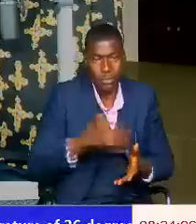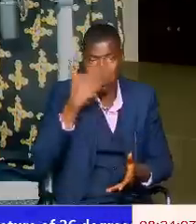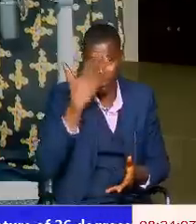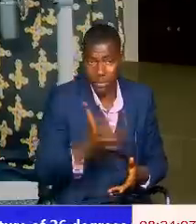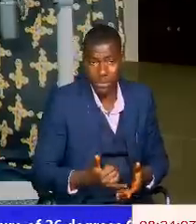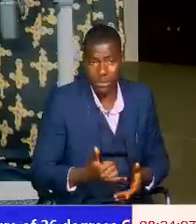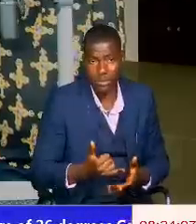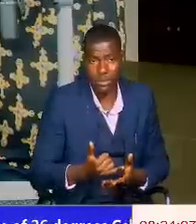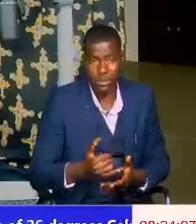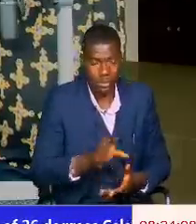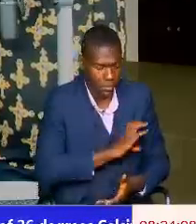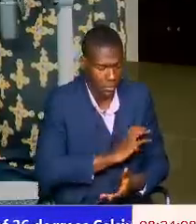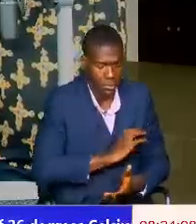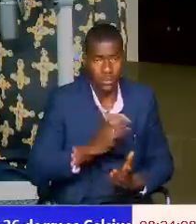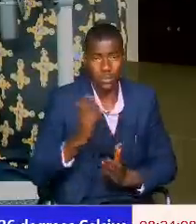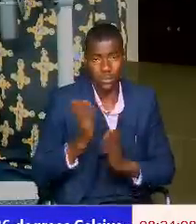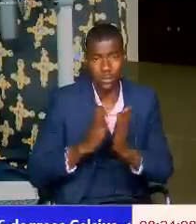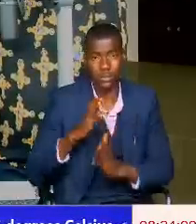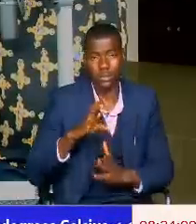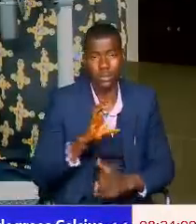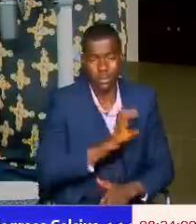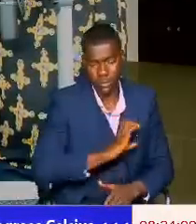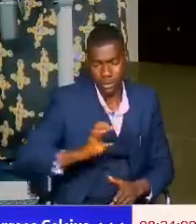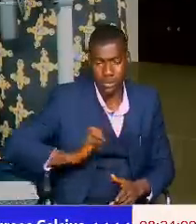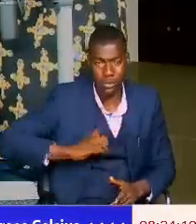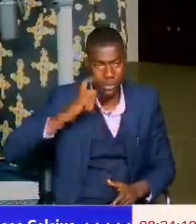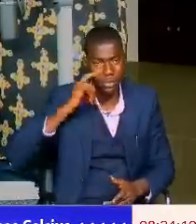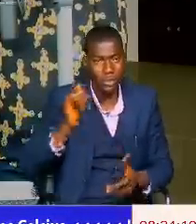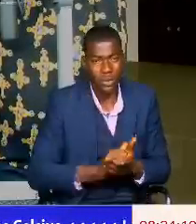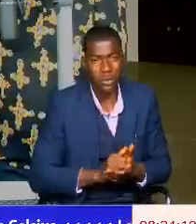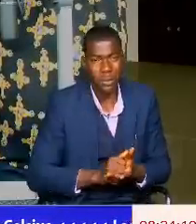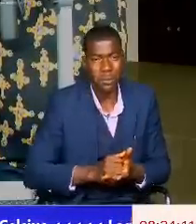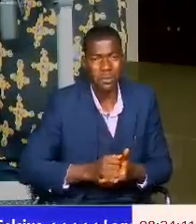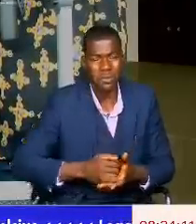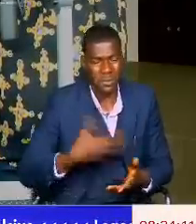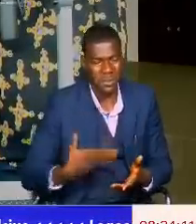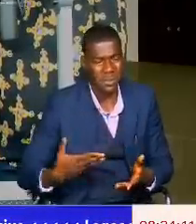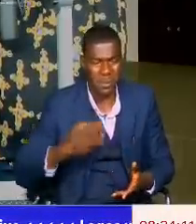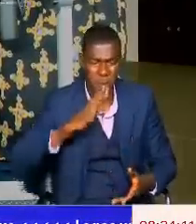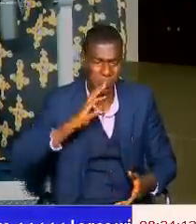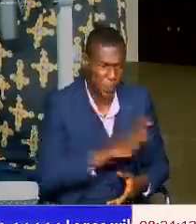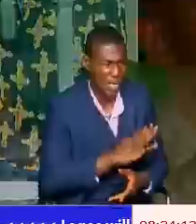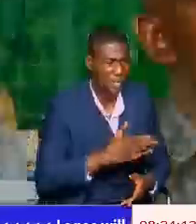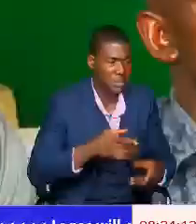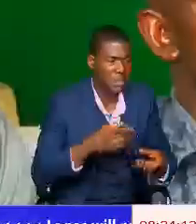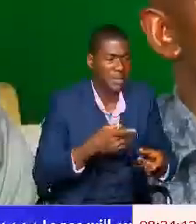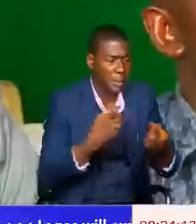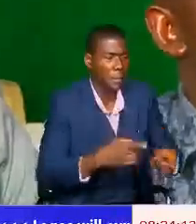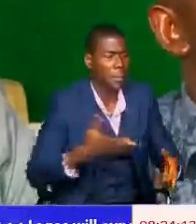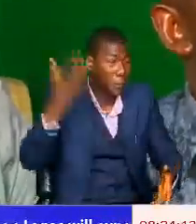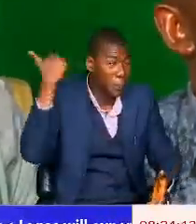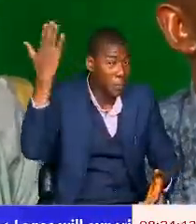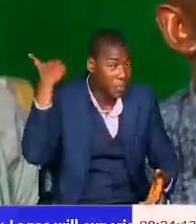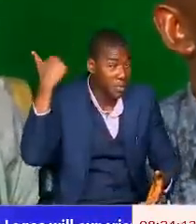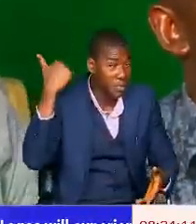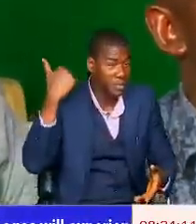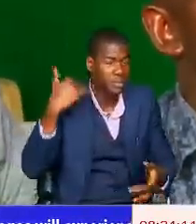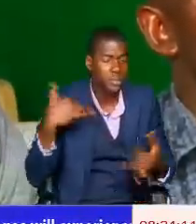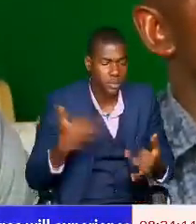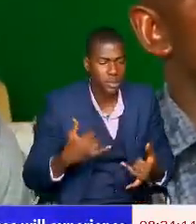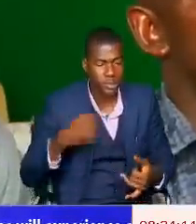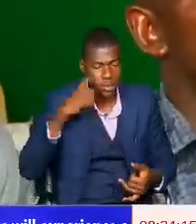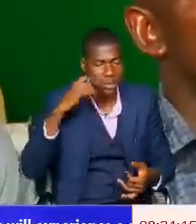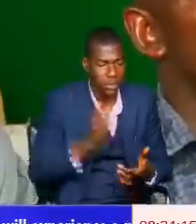now. Everything, all the nyama way don't happen. They don't correct them. Why? Because experienced people